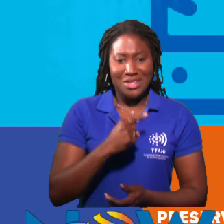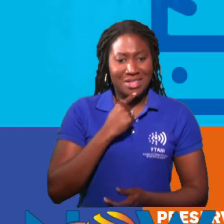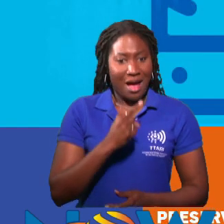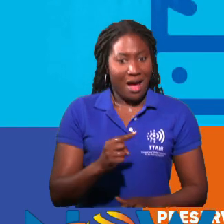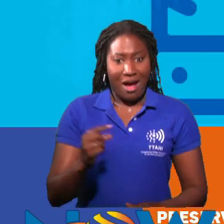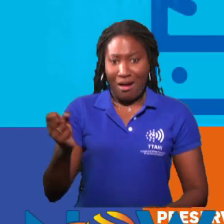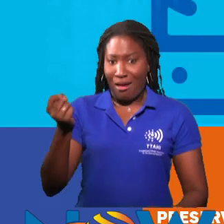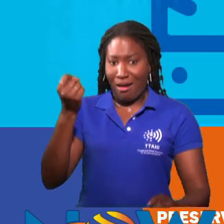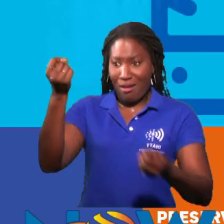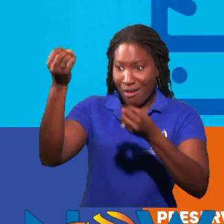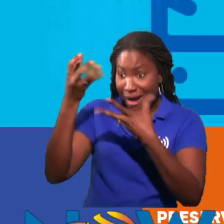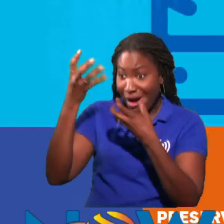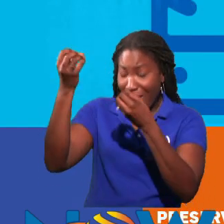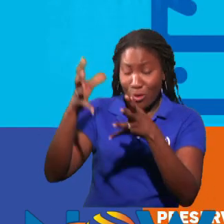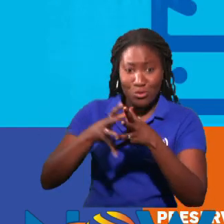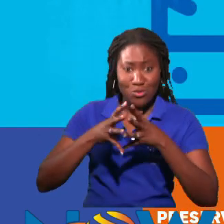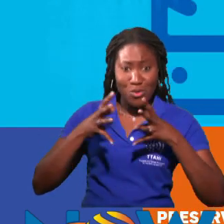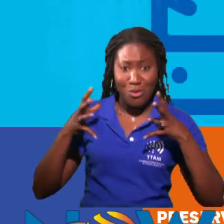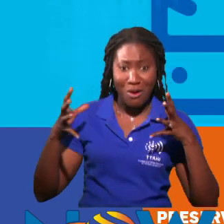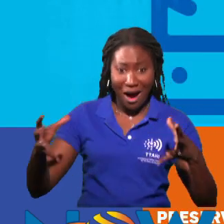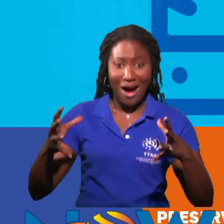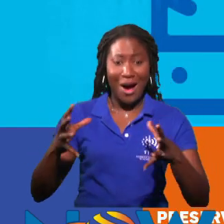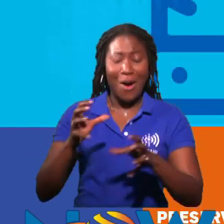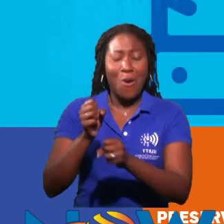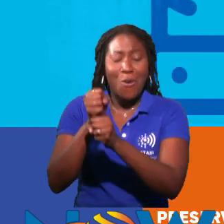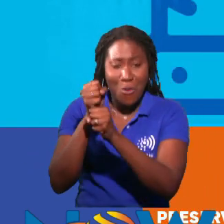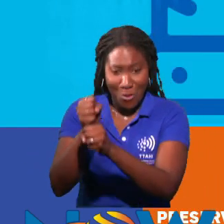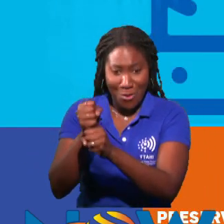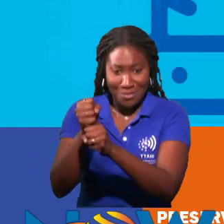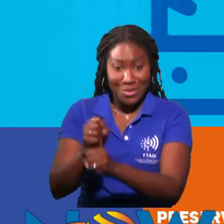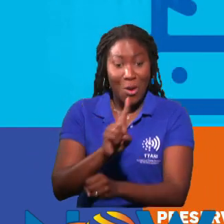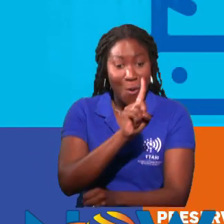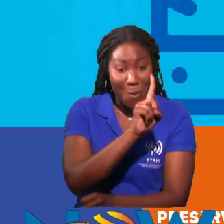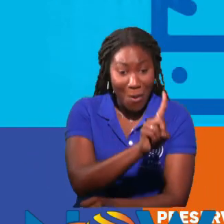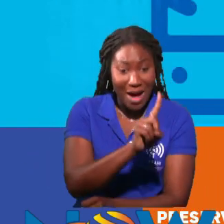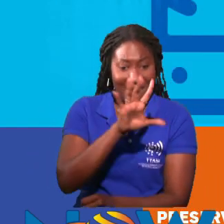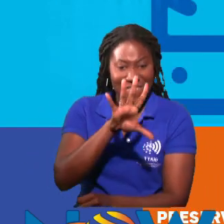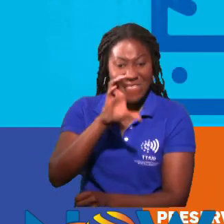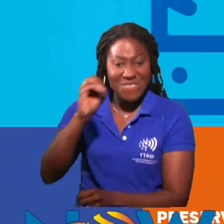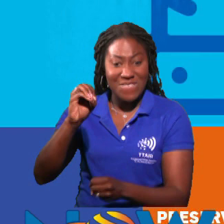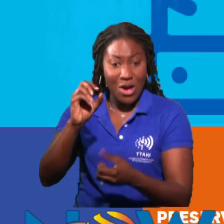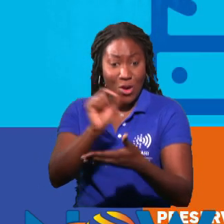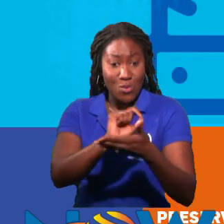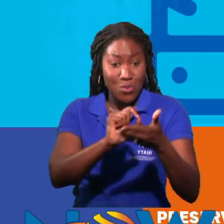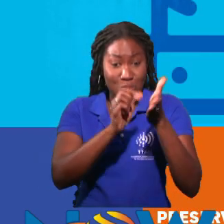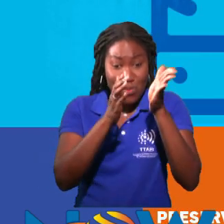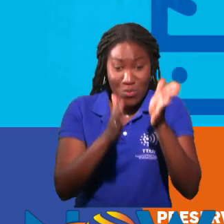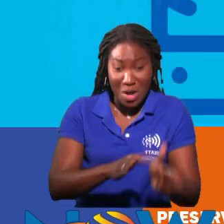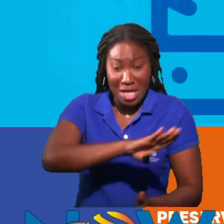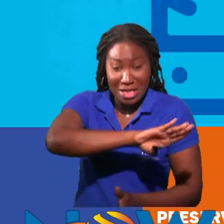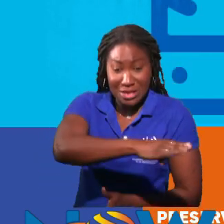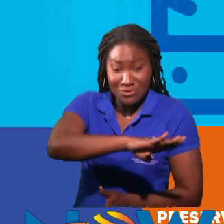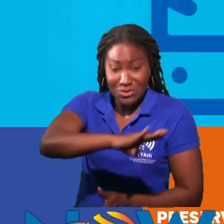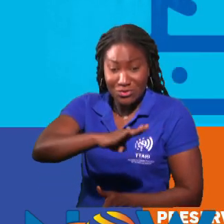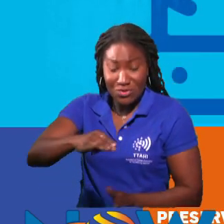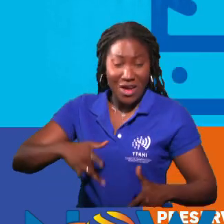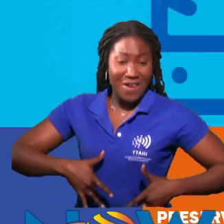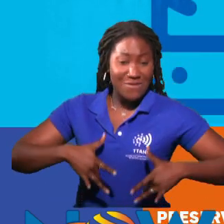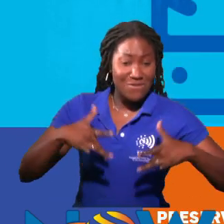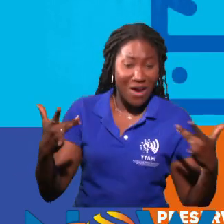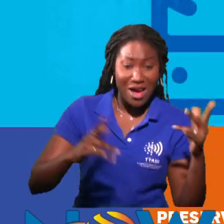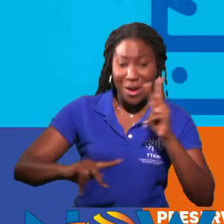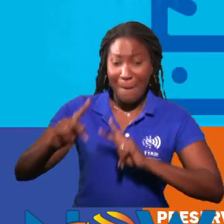there because there's so much information packed in. I mean, 150 authors, different events taking place,